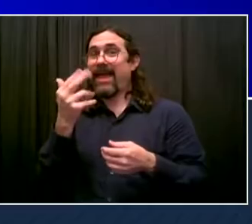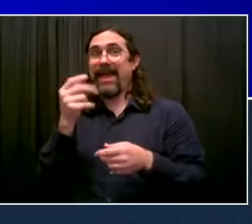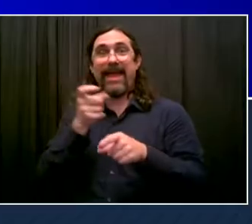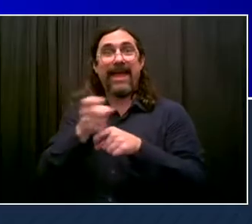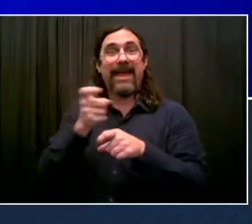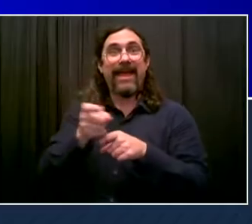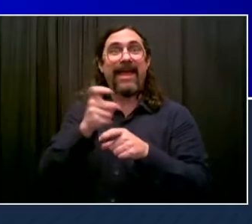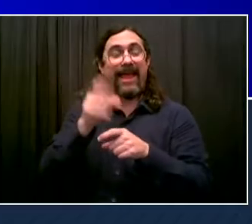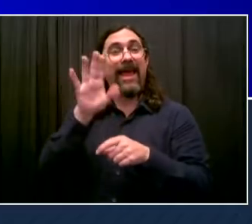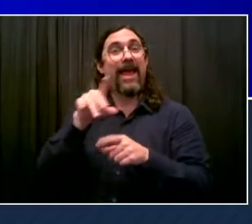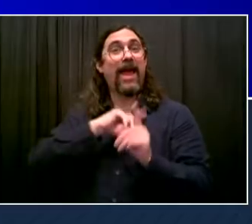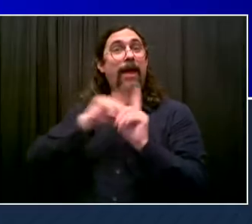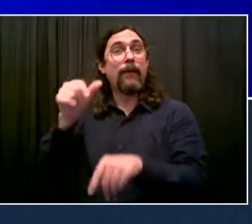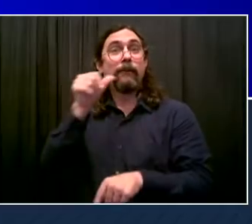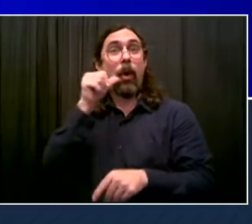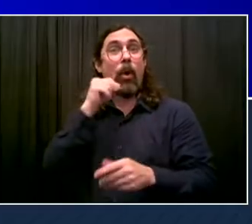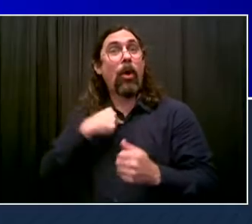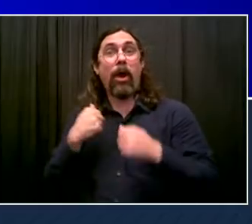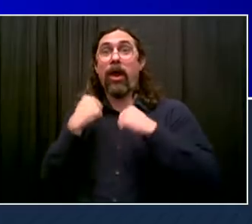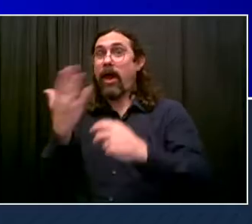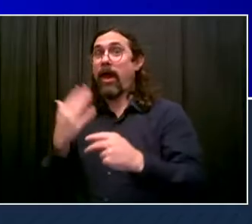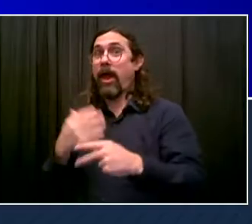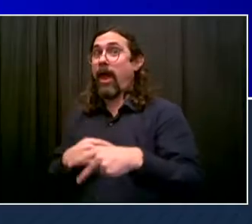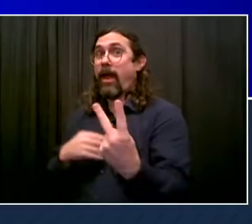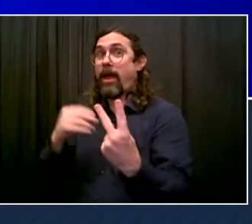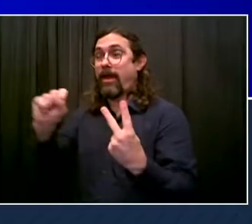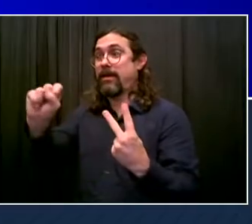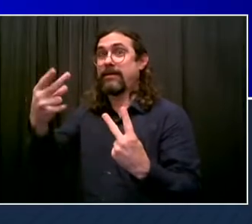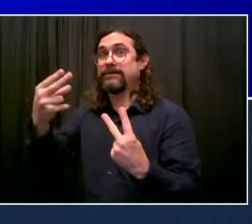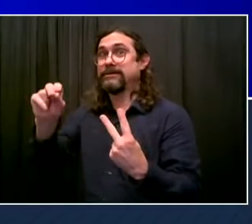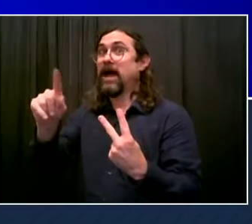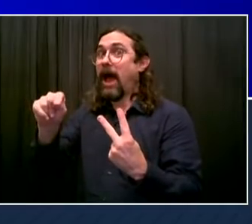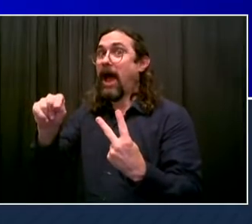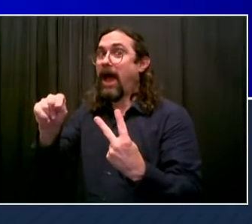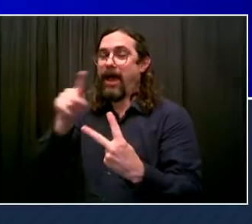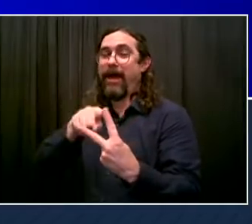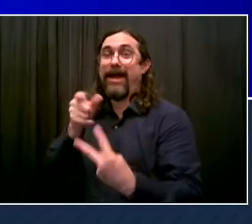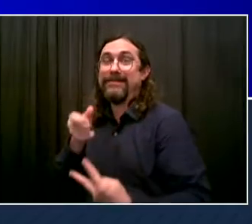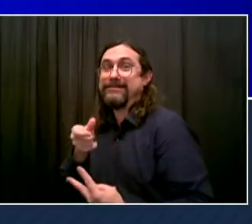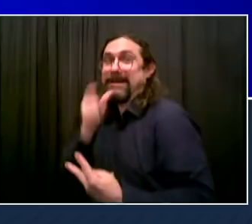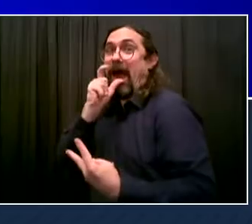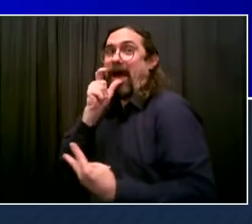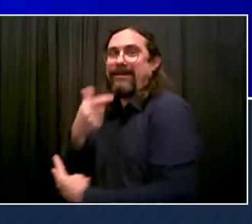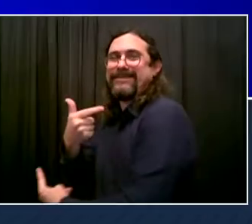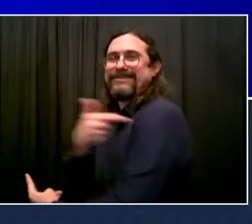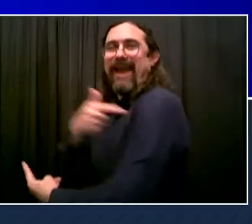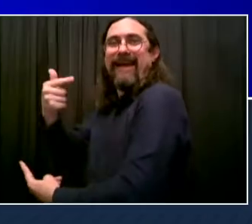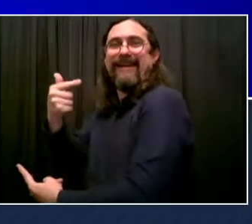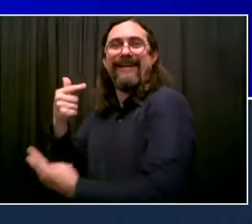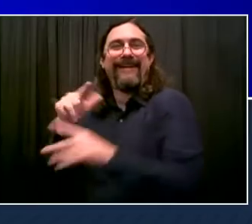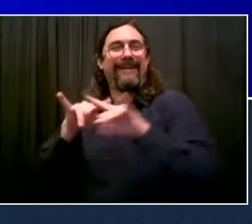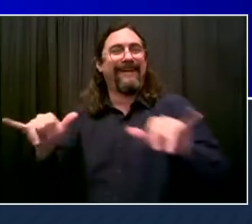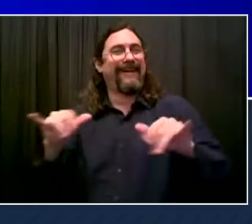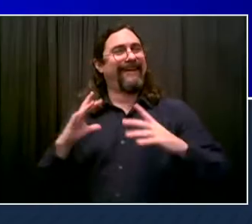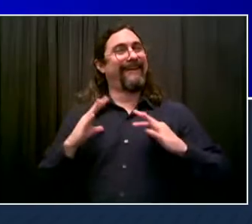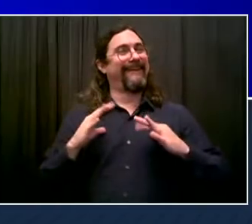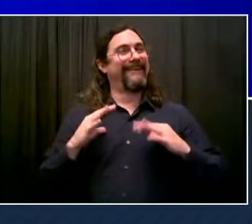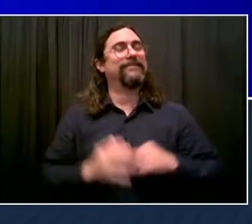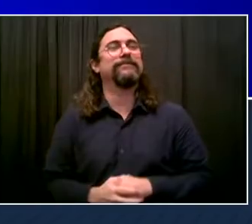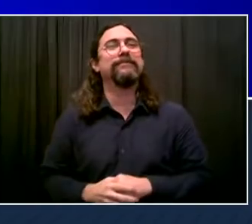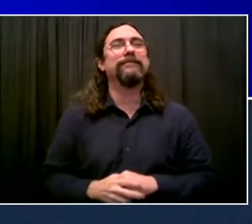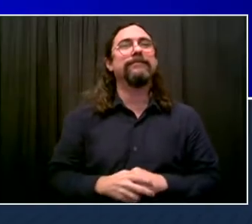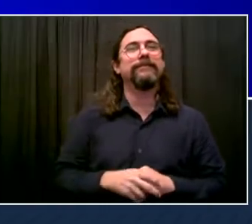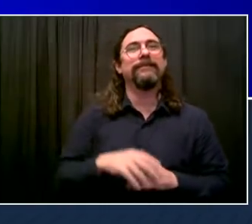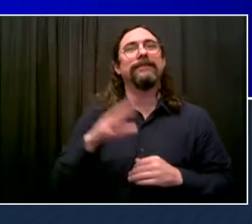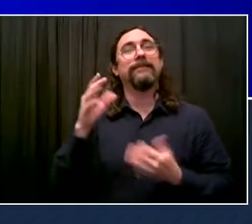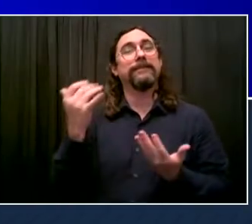claims he's going to use his DJ skills to attract Zillennials to come over and get vaccinated. I want to see evidence. This kid has an